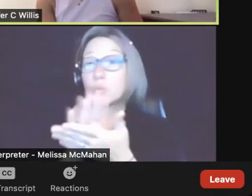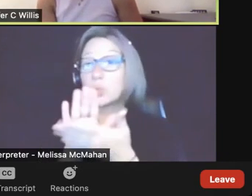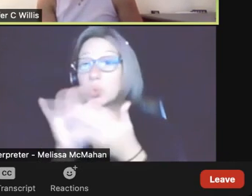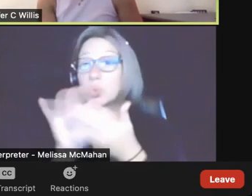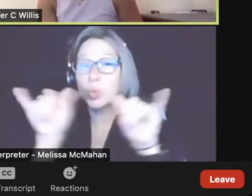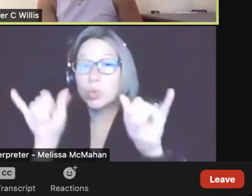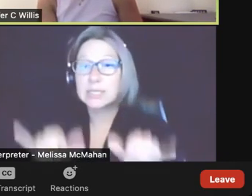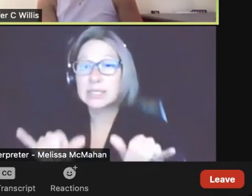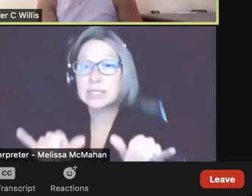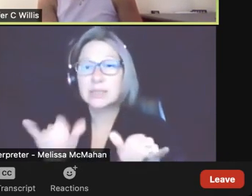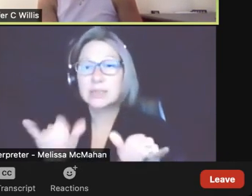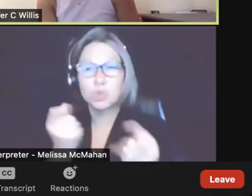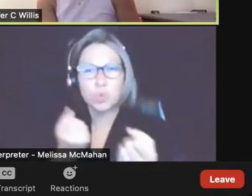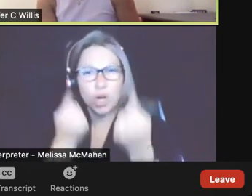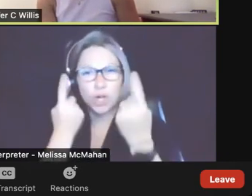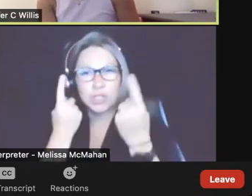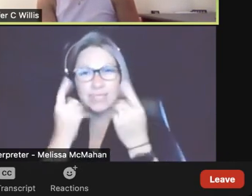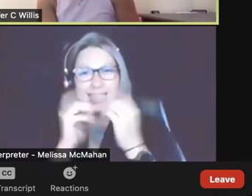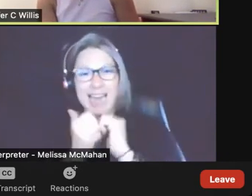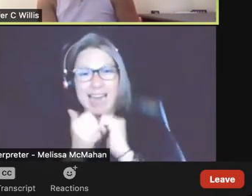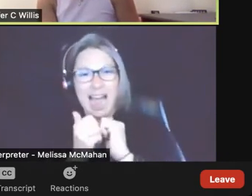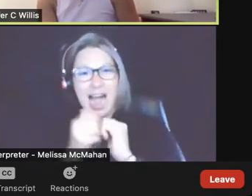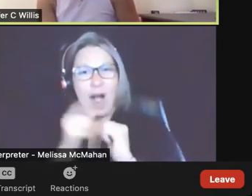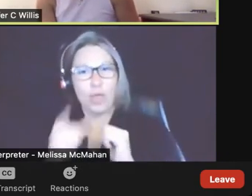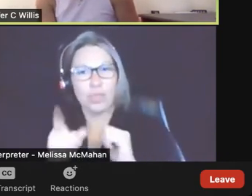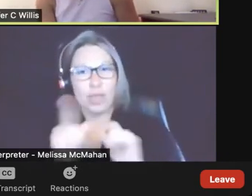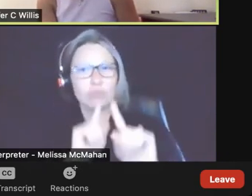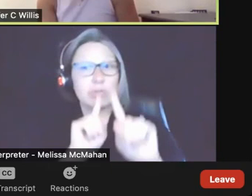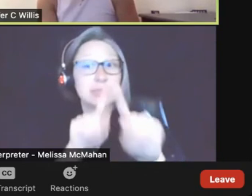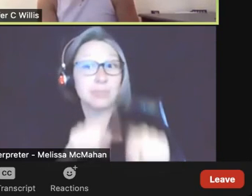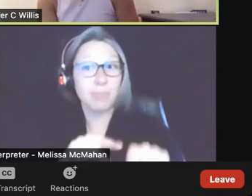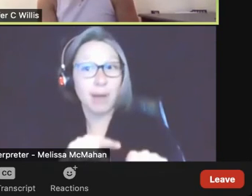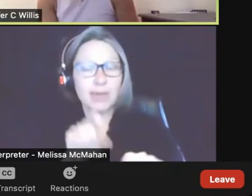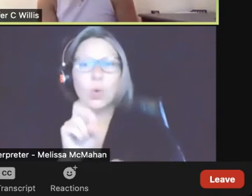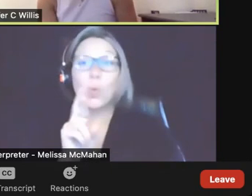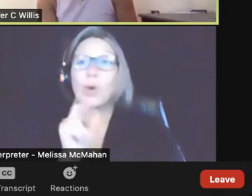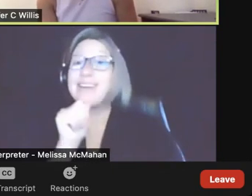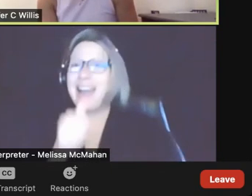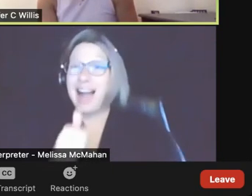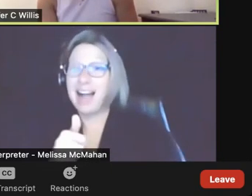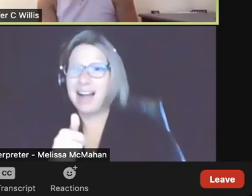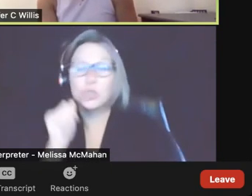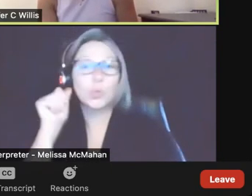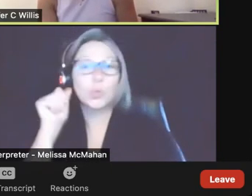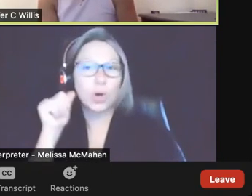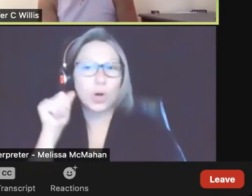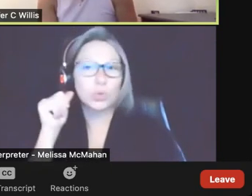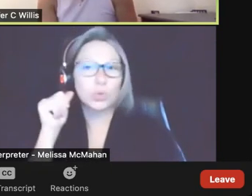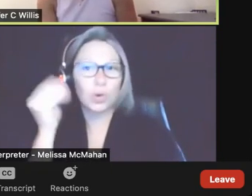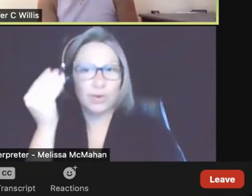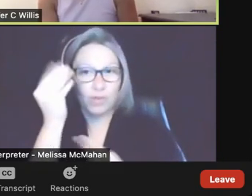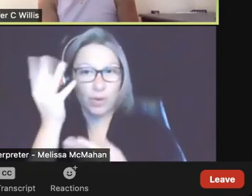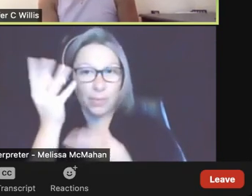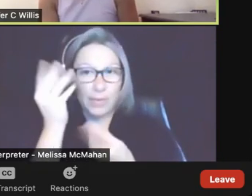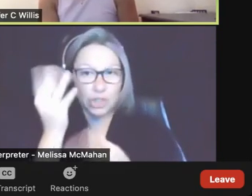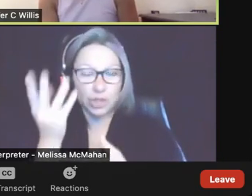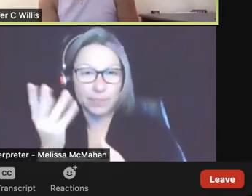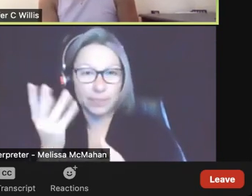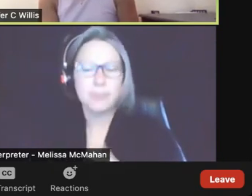snapshot of how that student is functionally responding or not responding to auditory information, and to give a team an